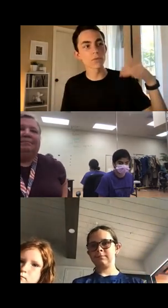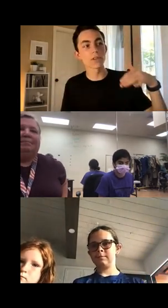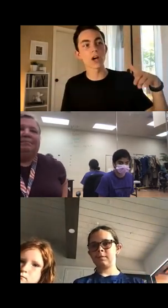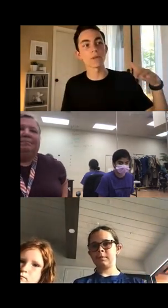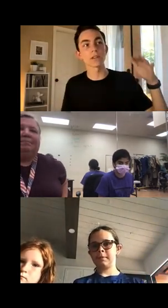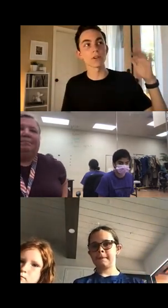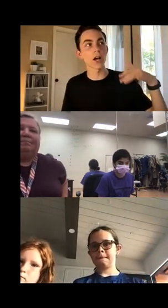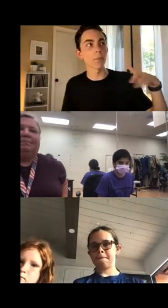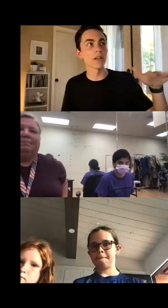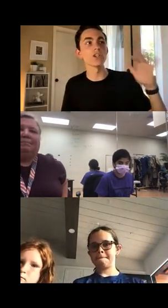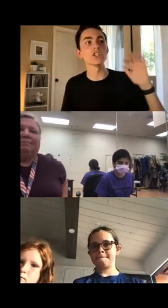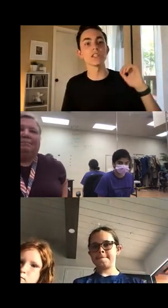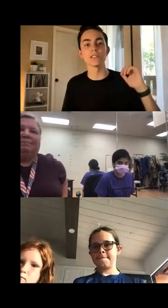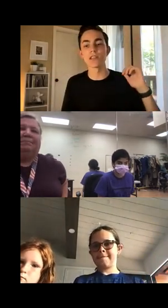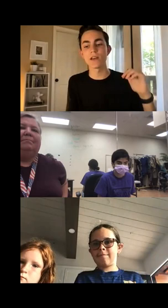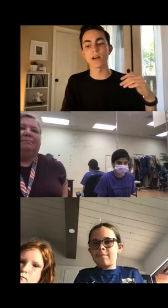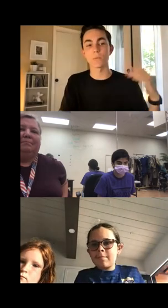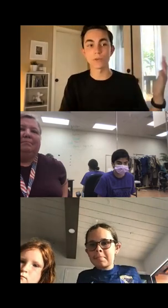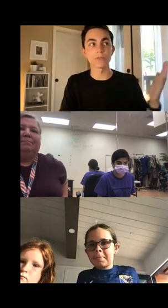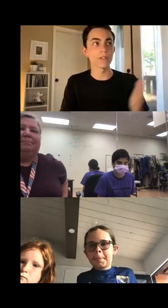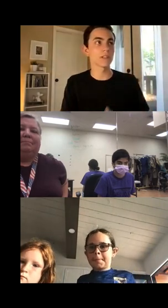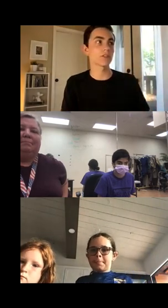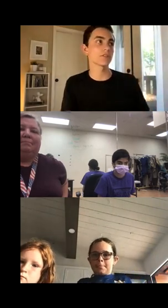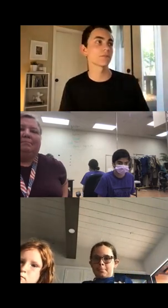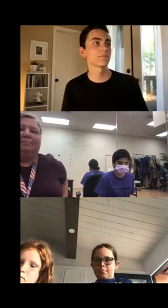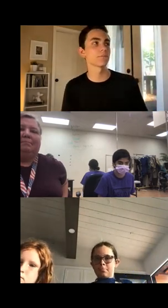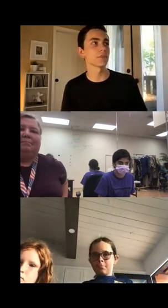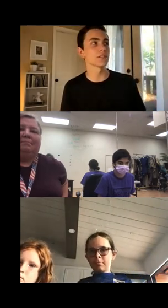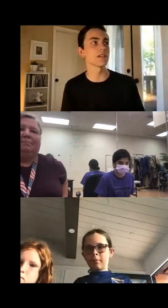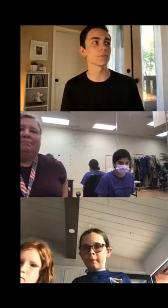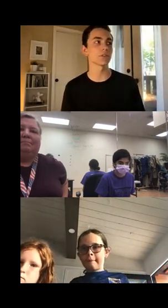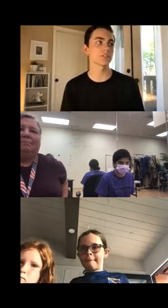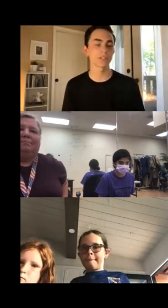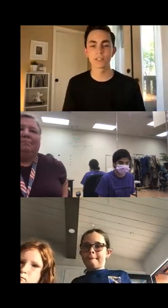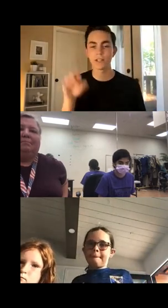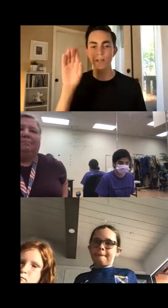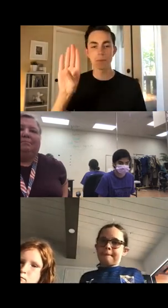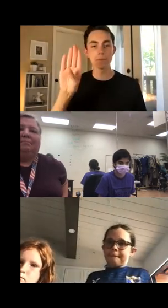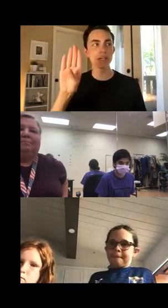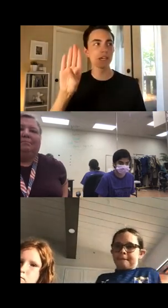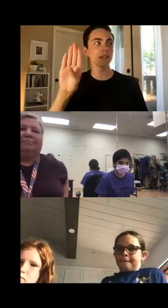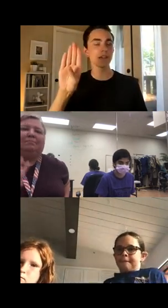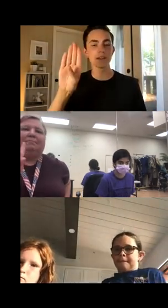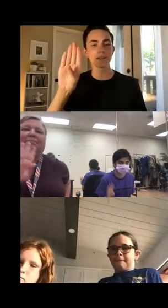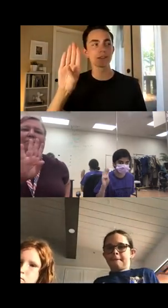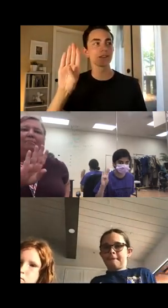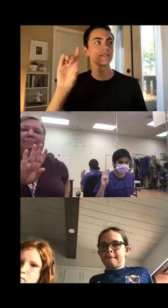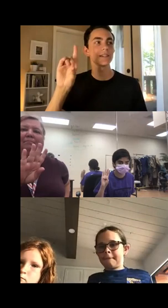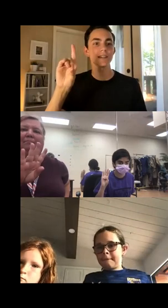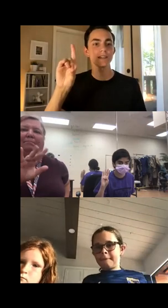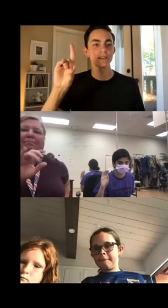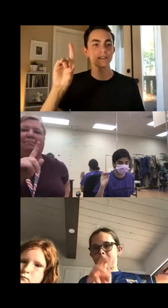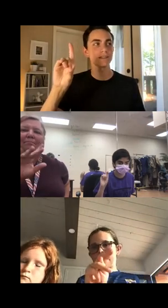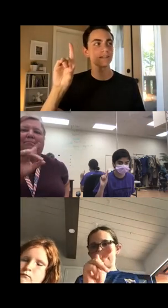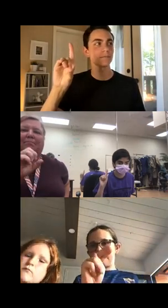Those are some of the common letter combinations with those fifth letters. Let's see the up letters. E,